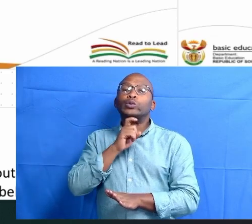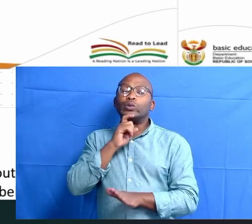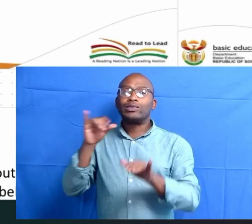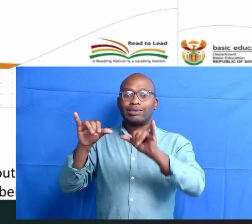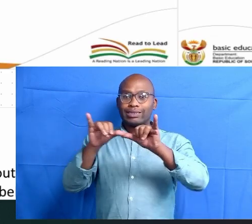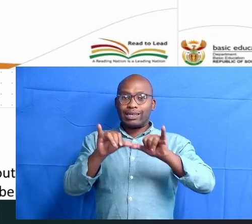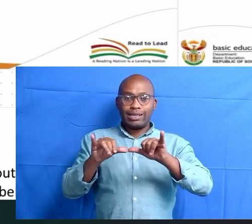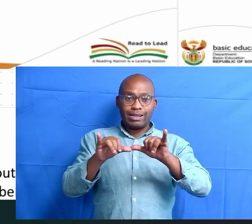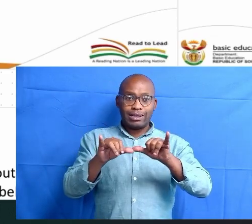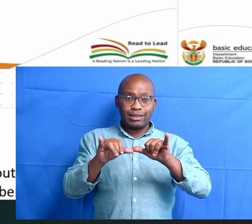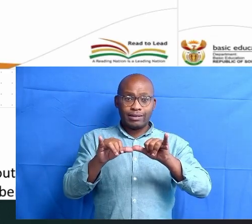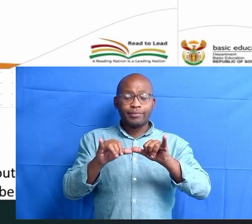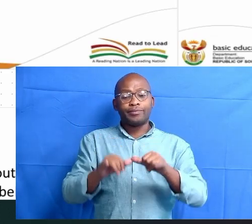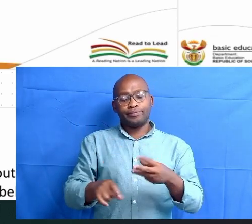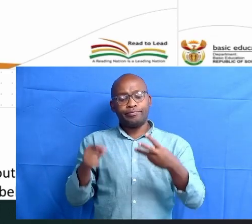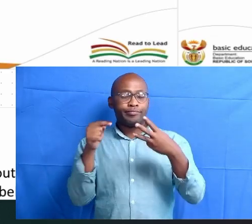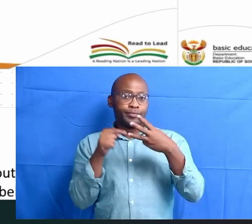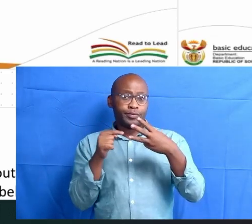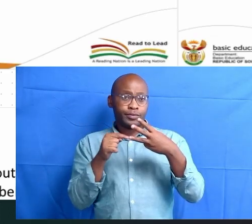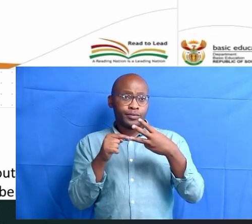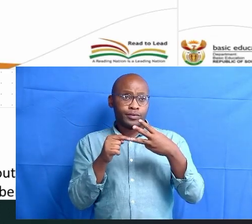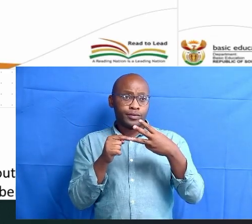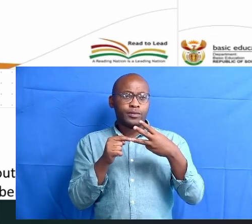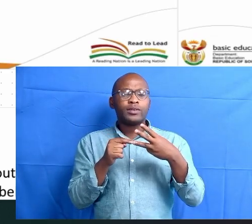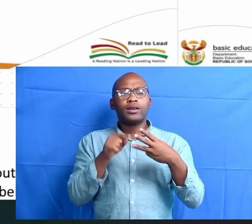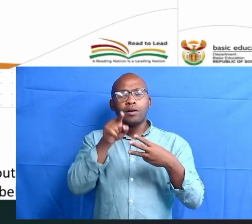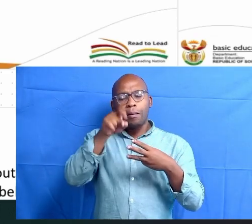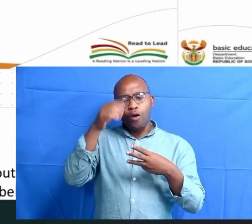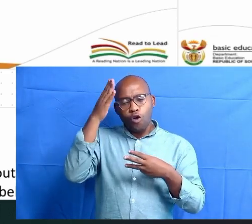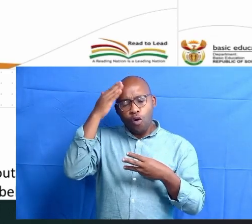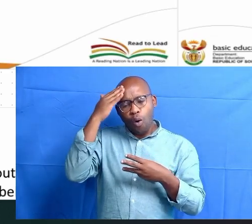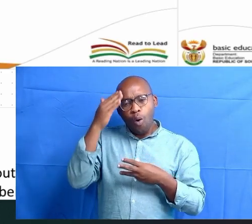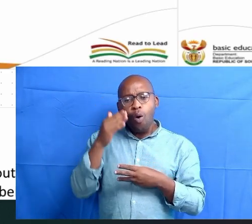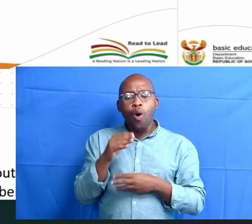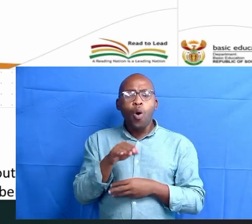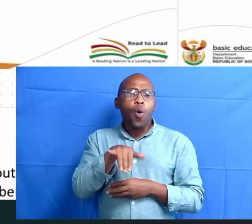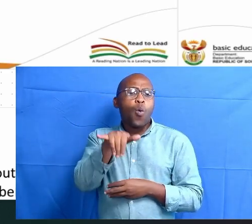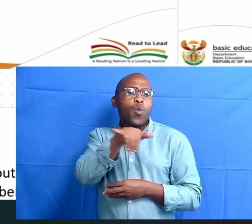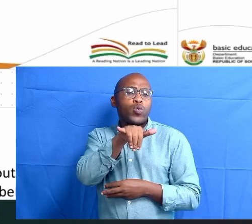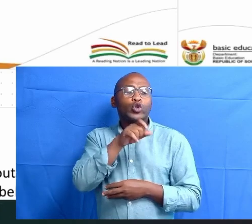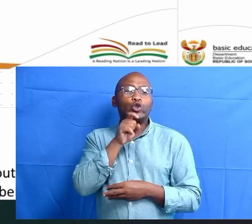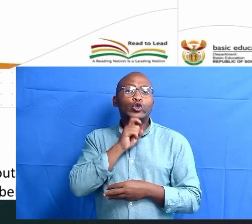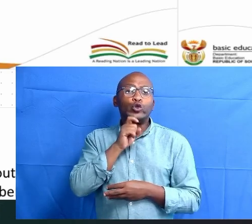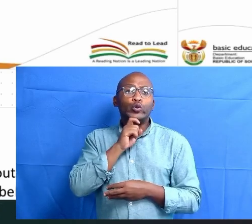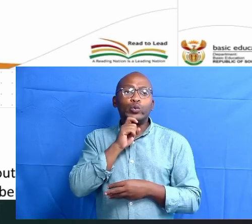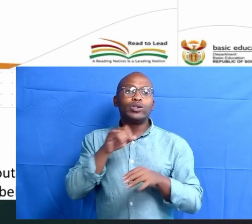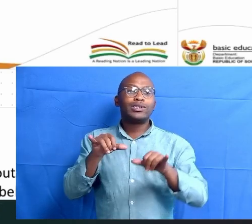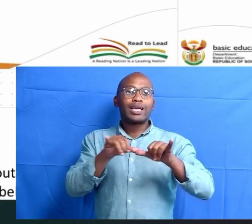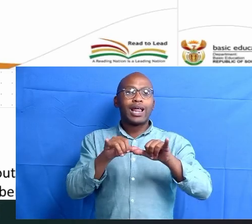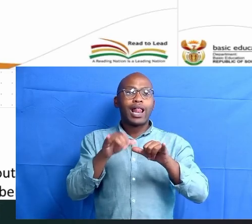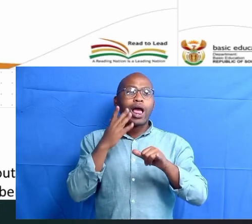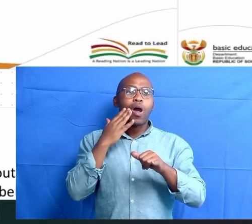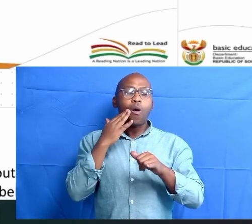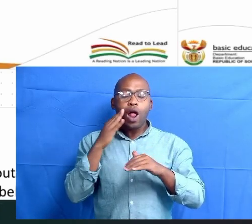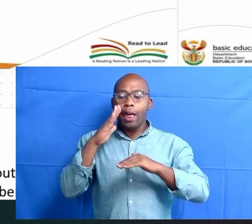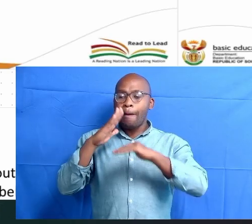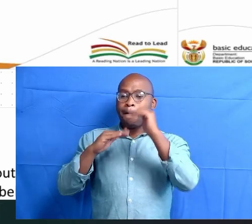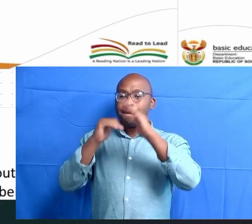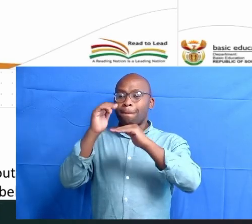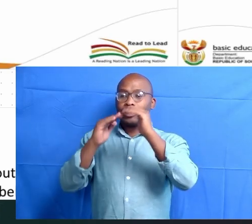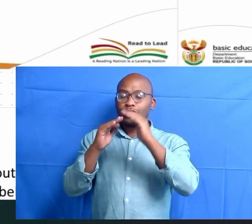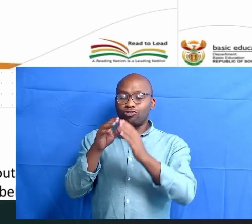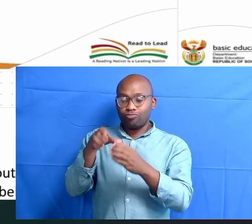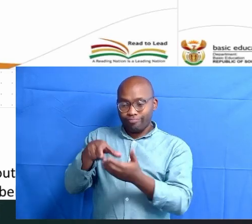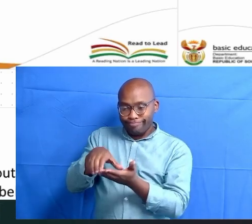scale. To determine the most appropriate scale in which to draw, construct, or a map plan and models